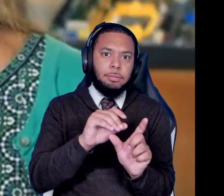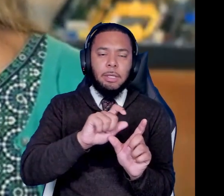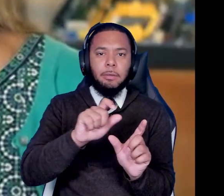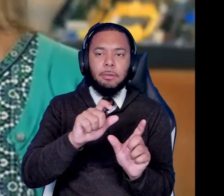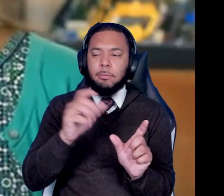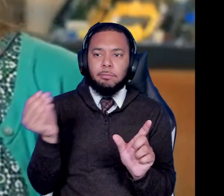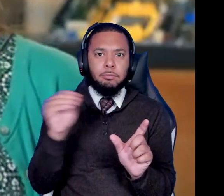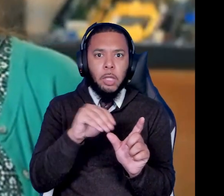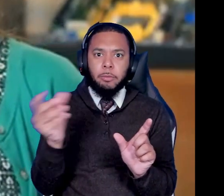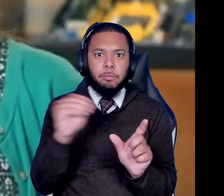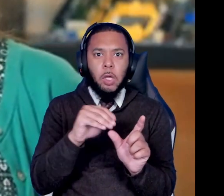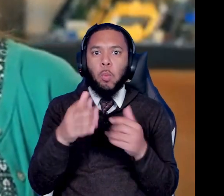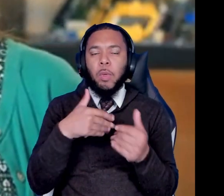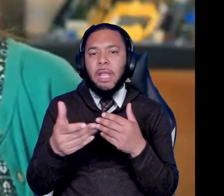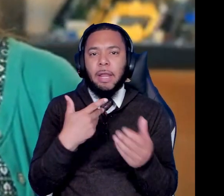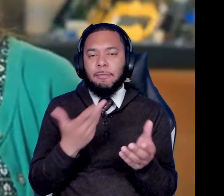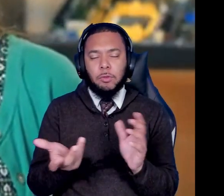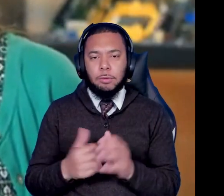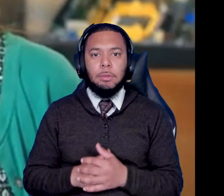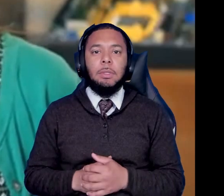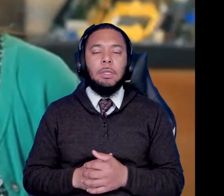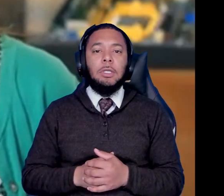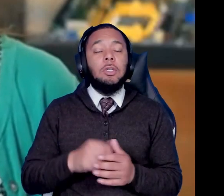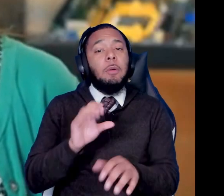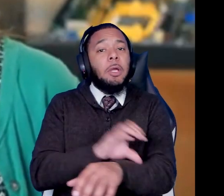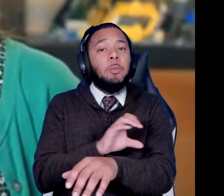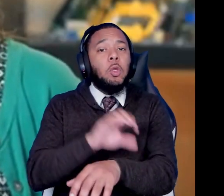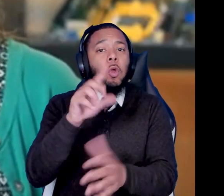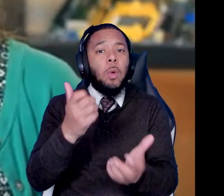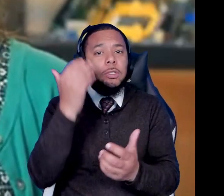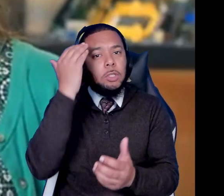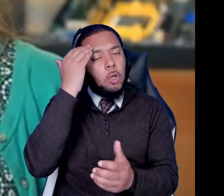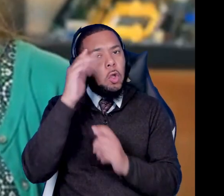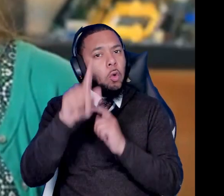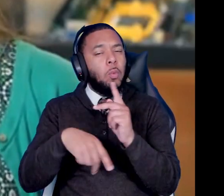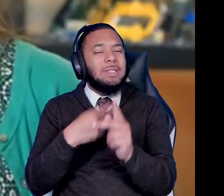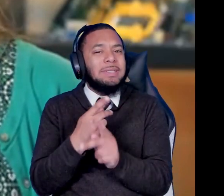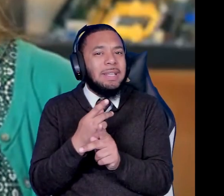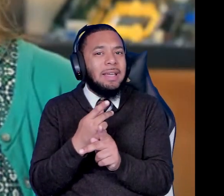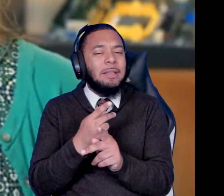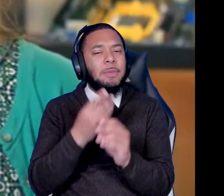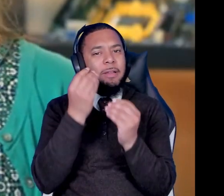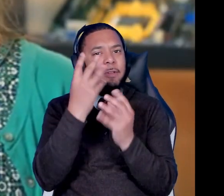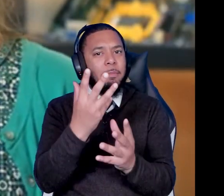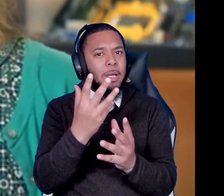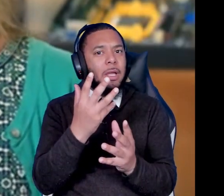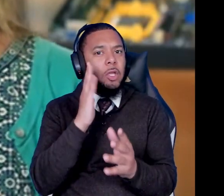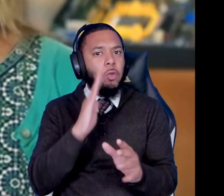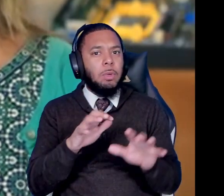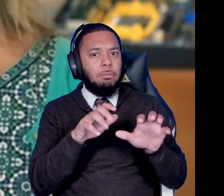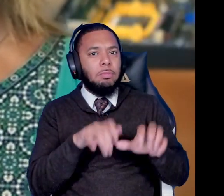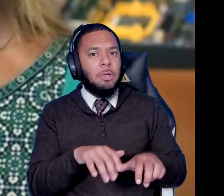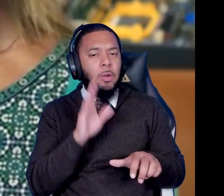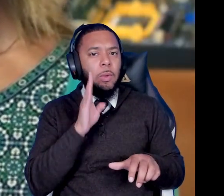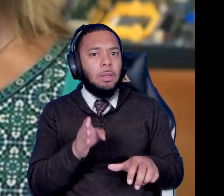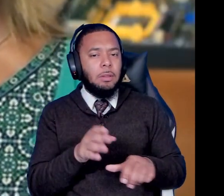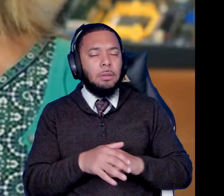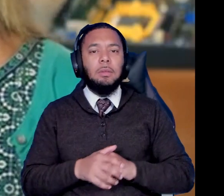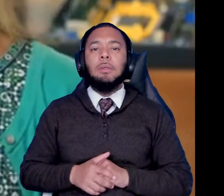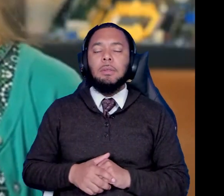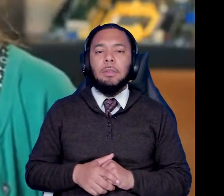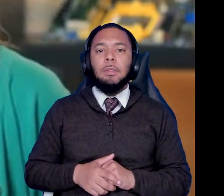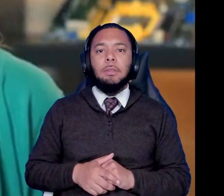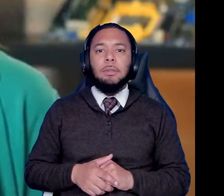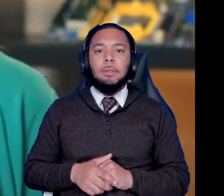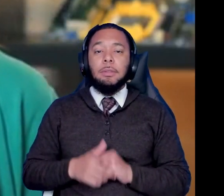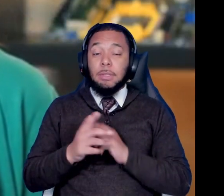know what kind of information or what type of data will I be storing. The types of data